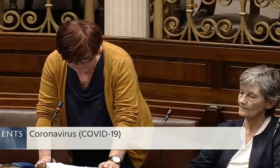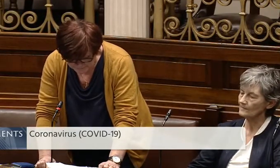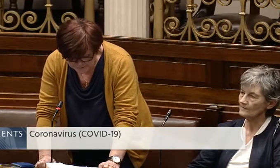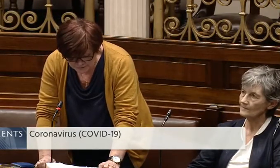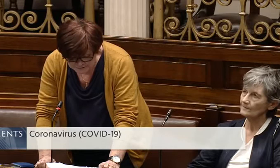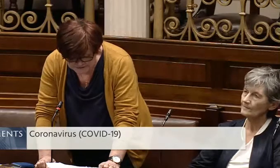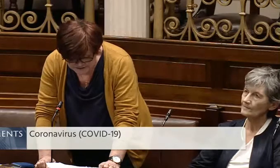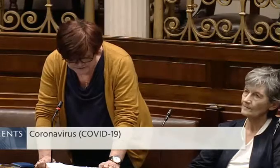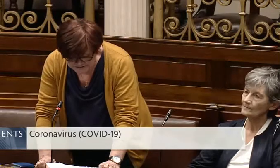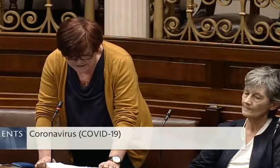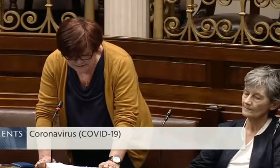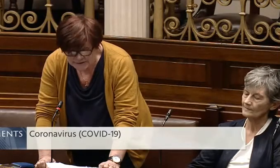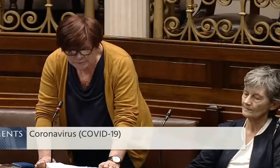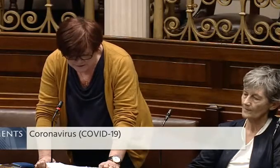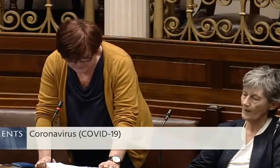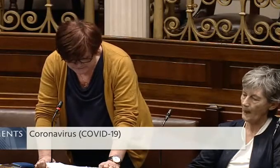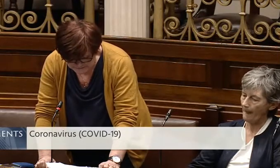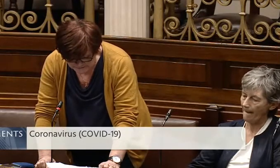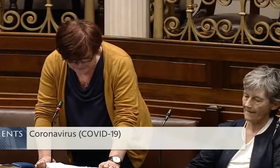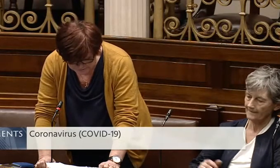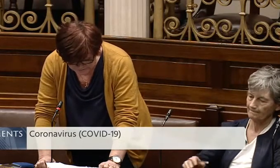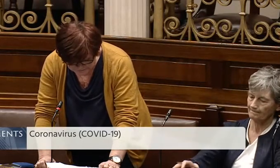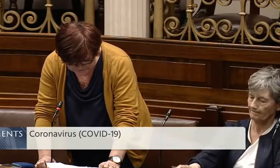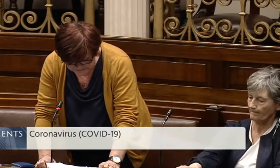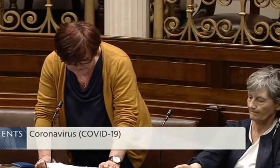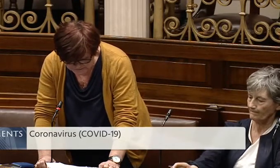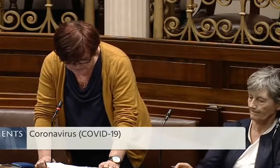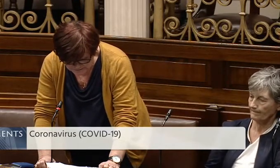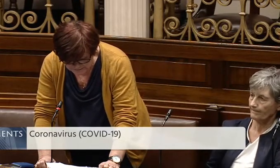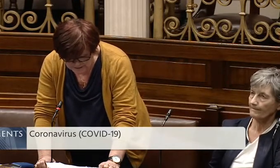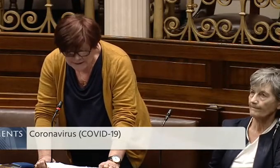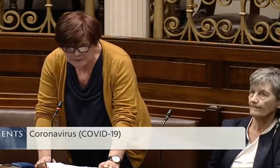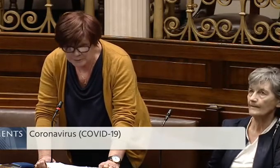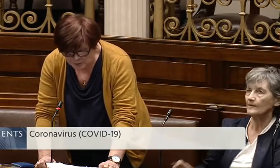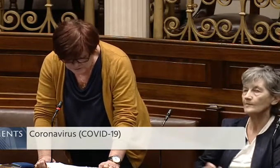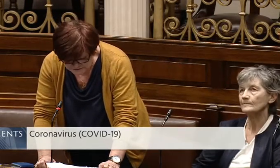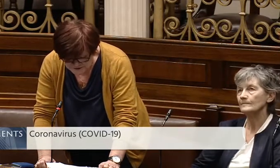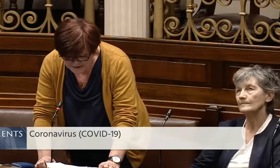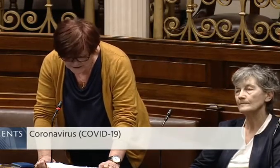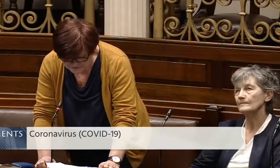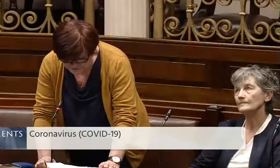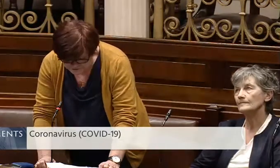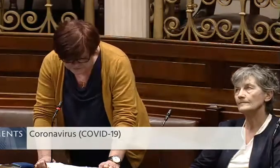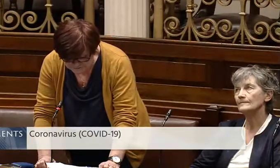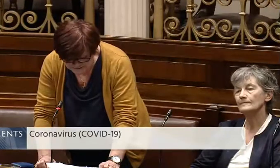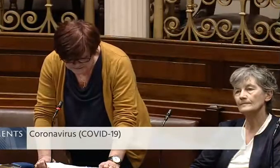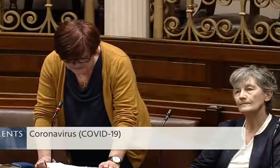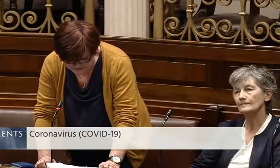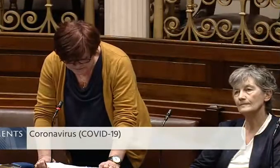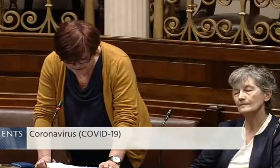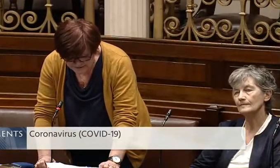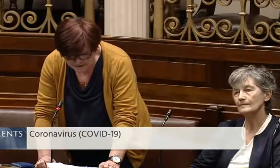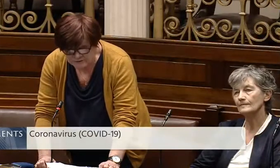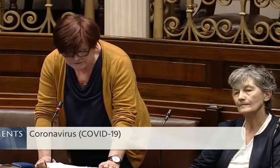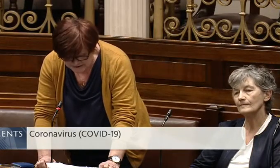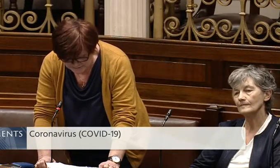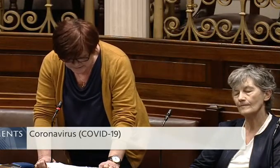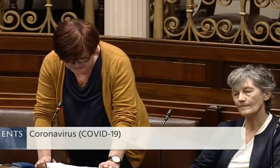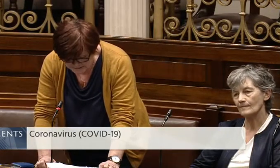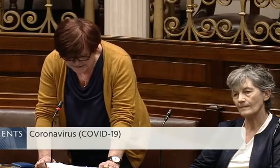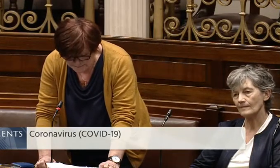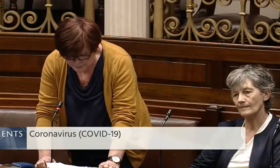pay. Under the Safety, Health and Welfare Act of 2005, employers have a duty to protect staff, and under